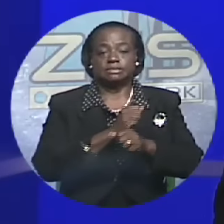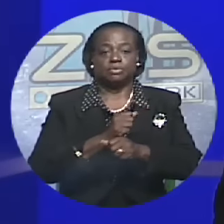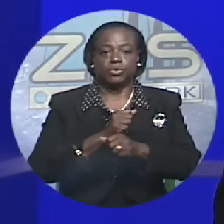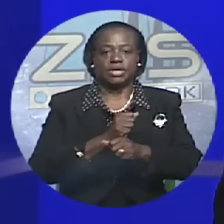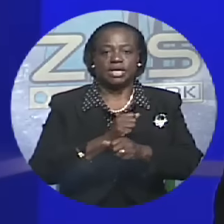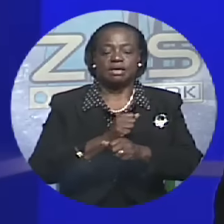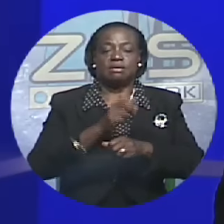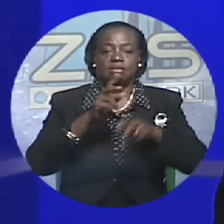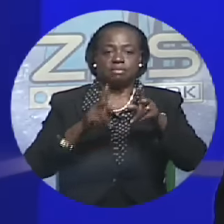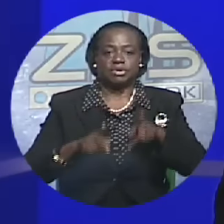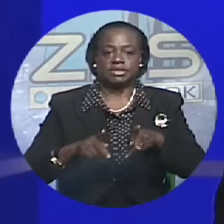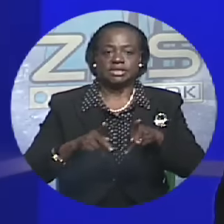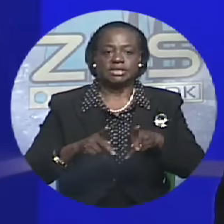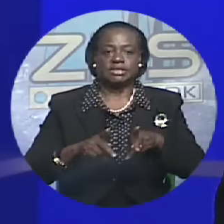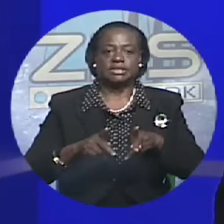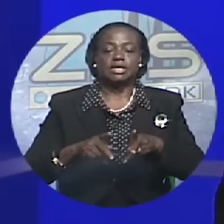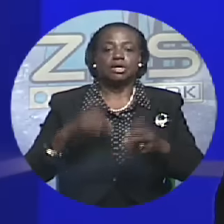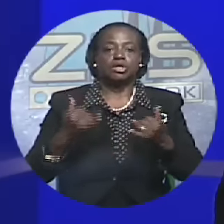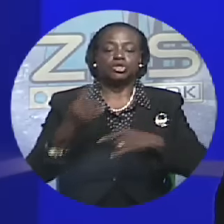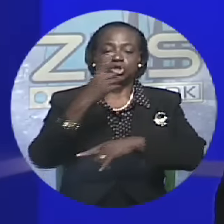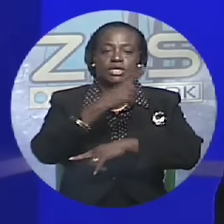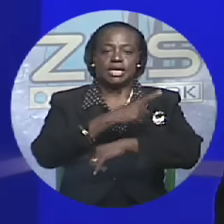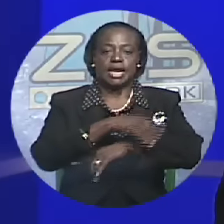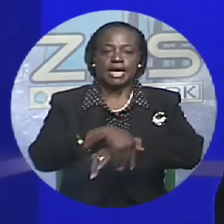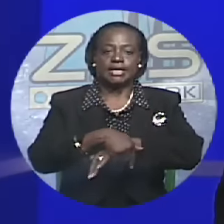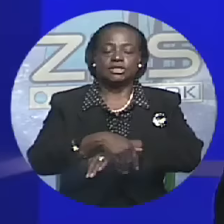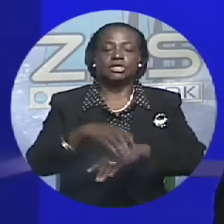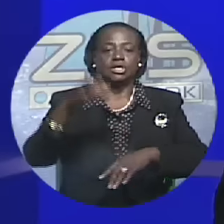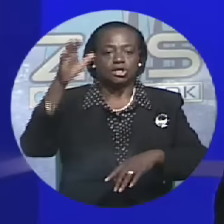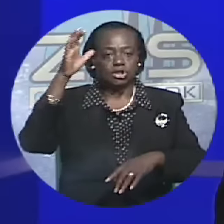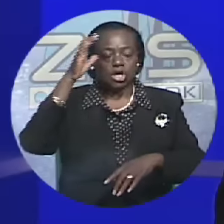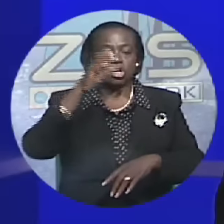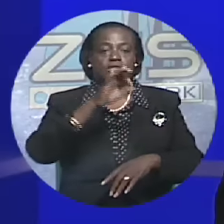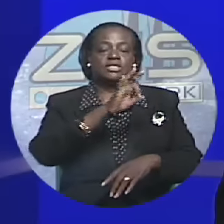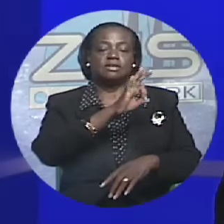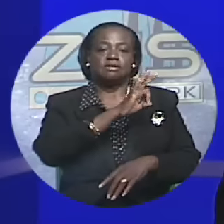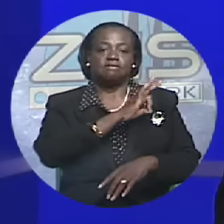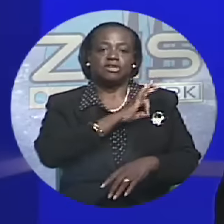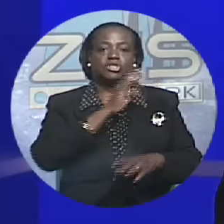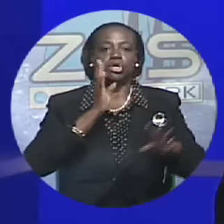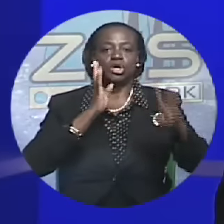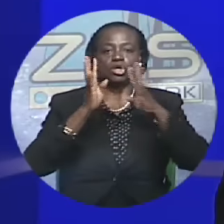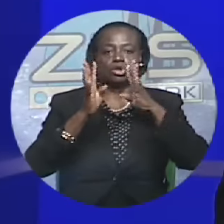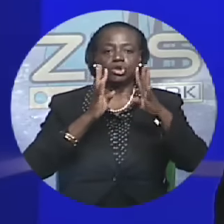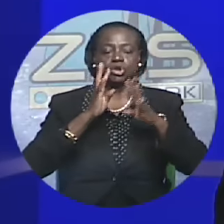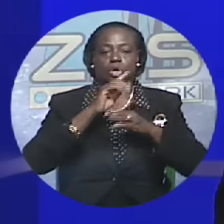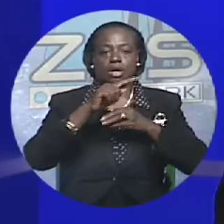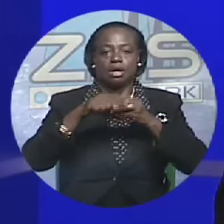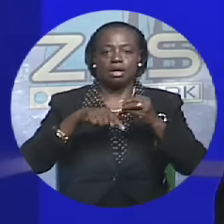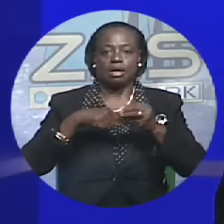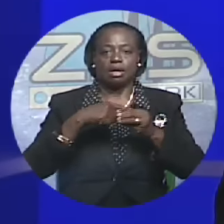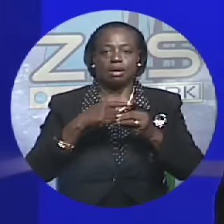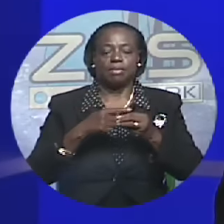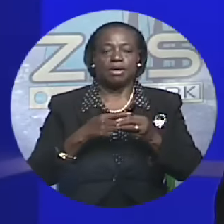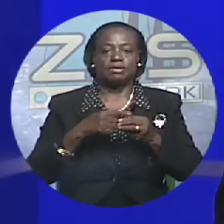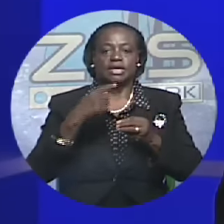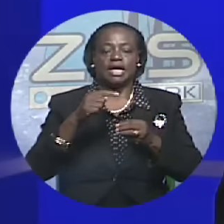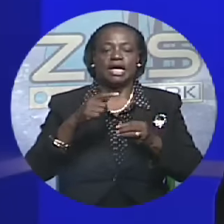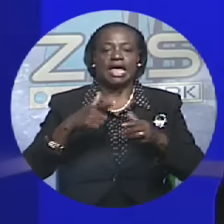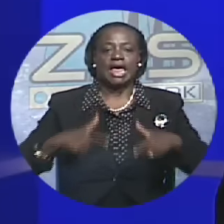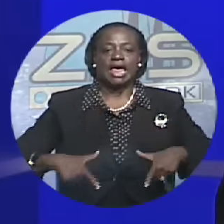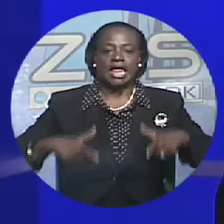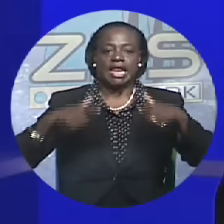played. But tonight, Charles Fisher speaks with a visible figure who made his impact in a different way, and this living legend is